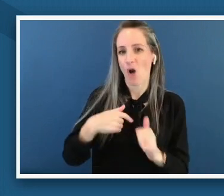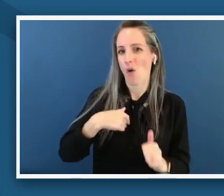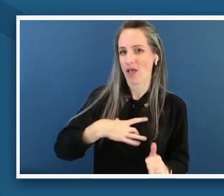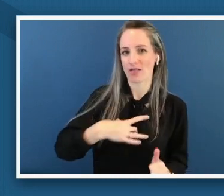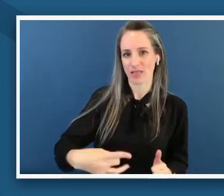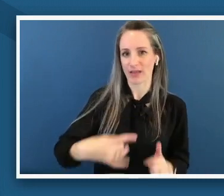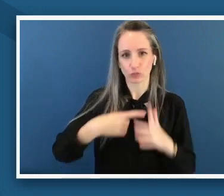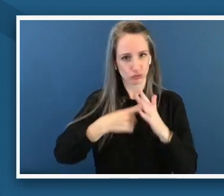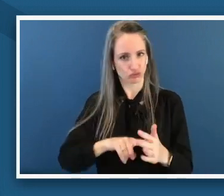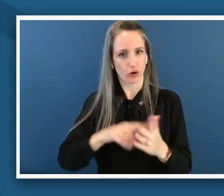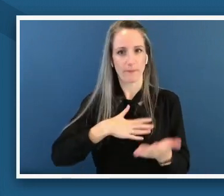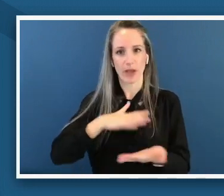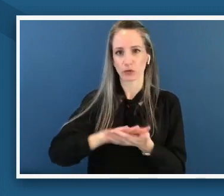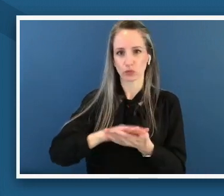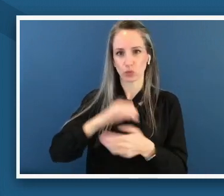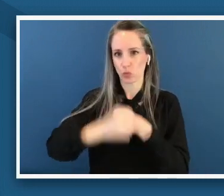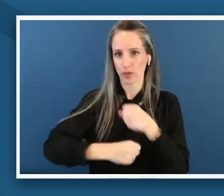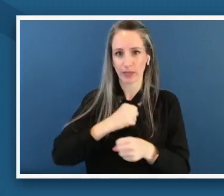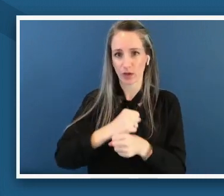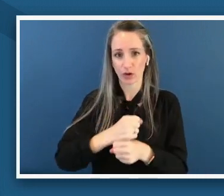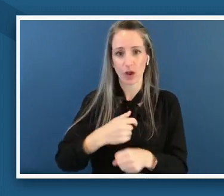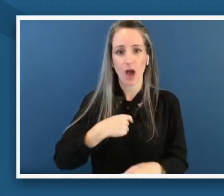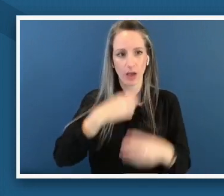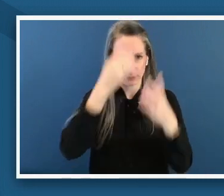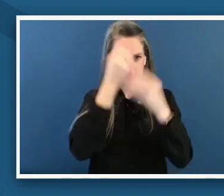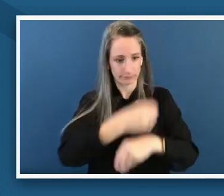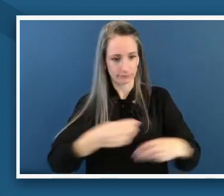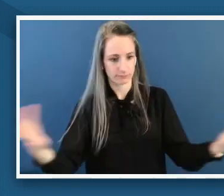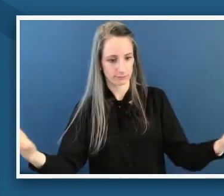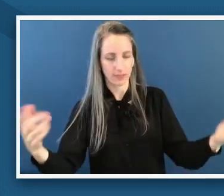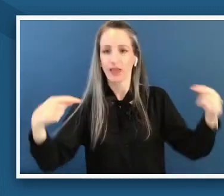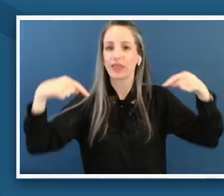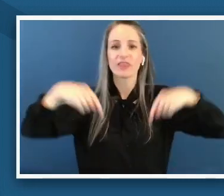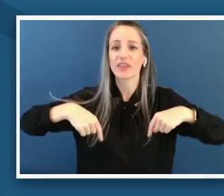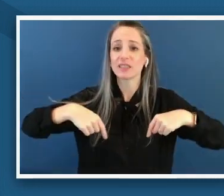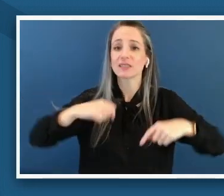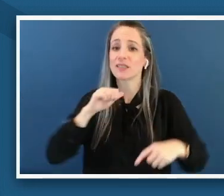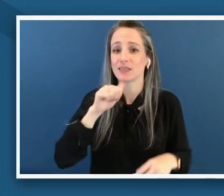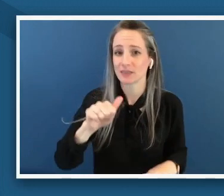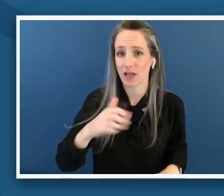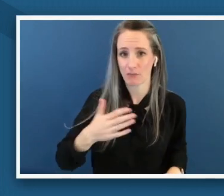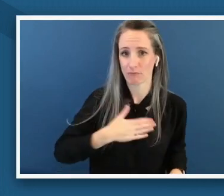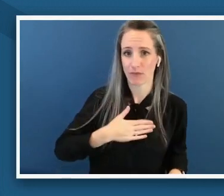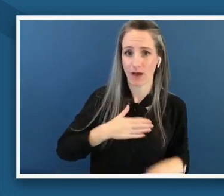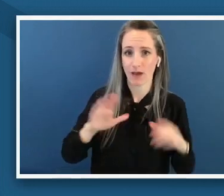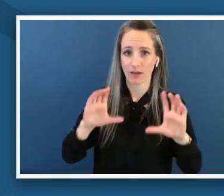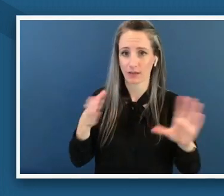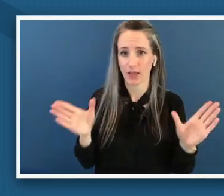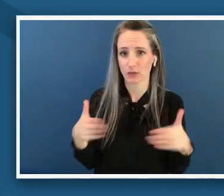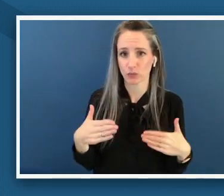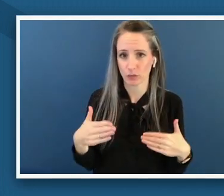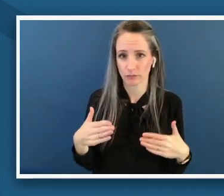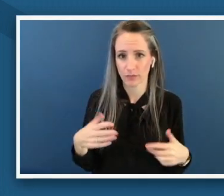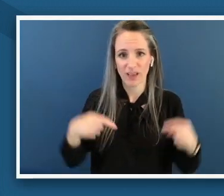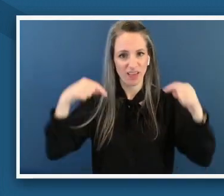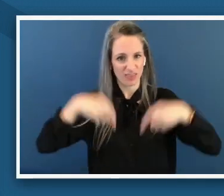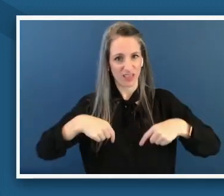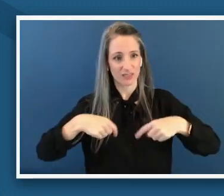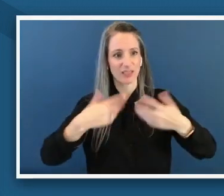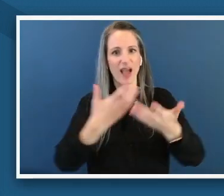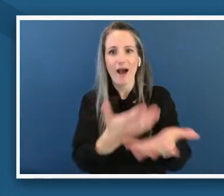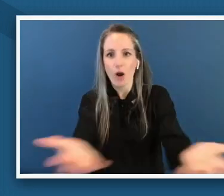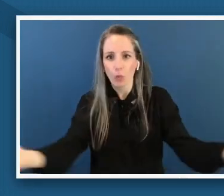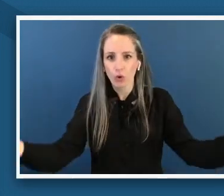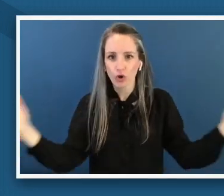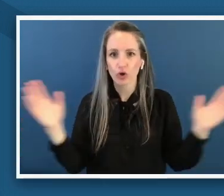the bat, like, this is not my classroom. This is our classroom. And honestly, I think it starts with us